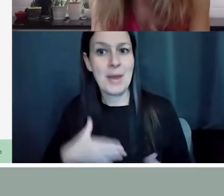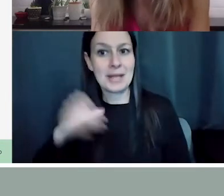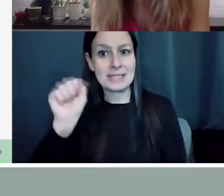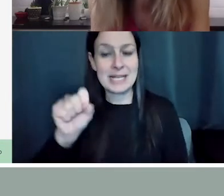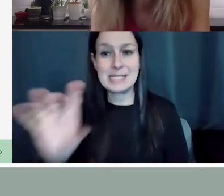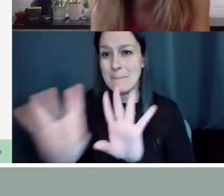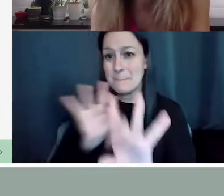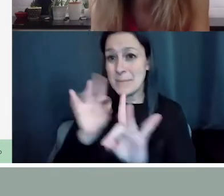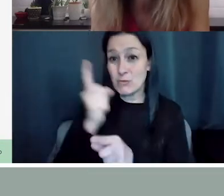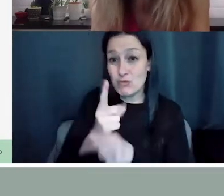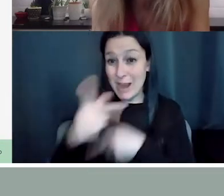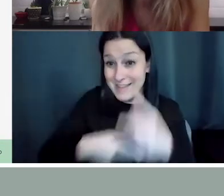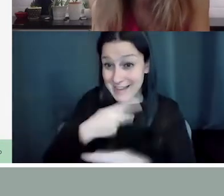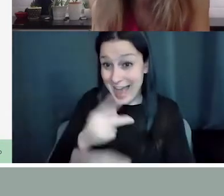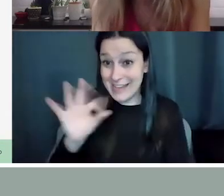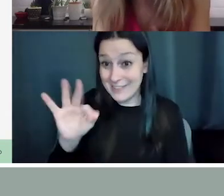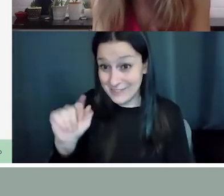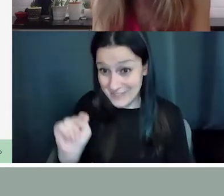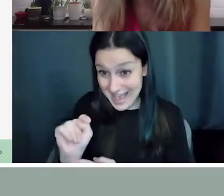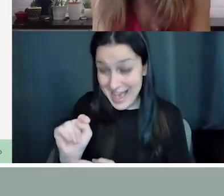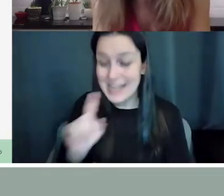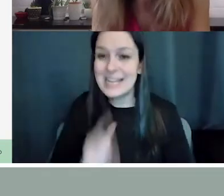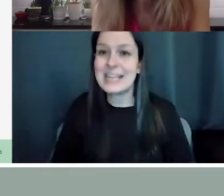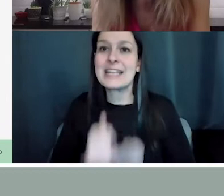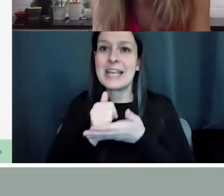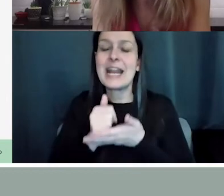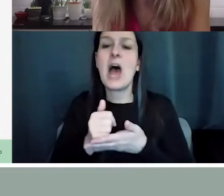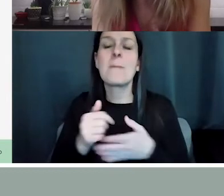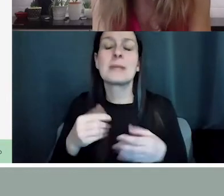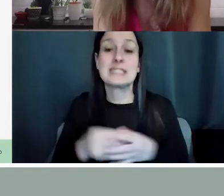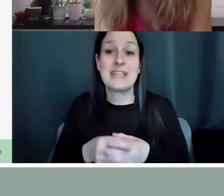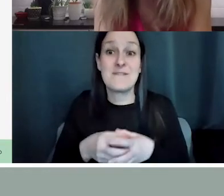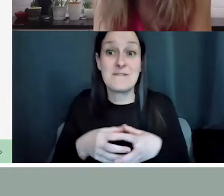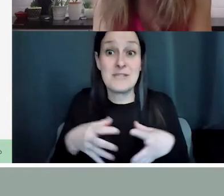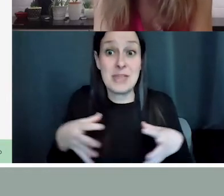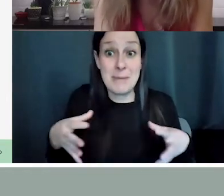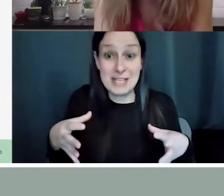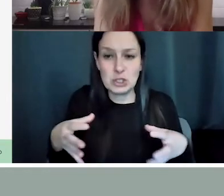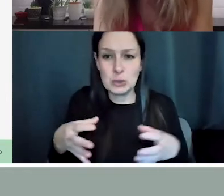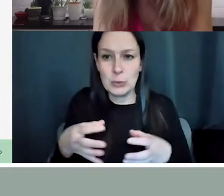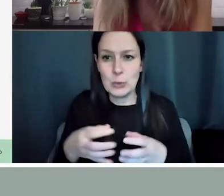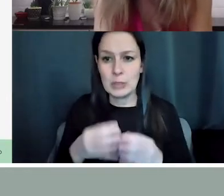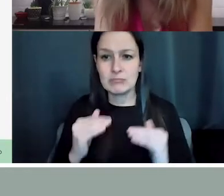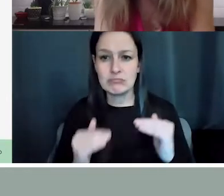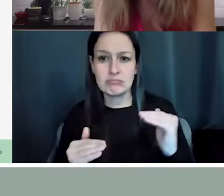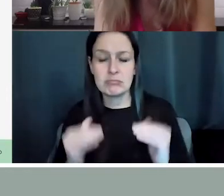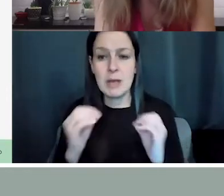the right type of fat can help you shift that inflammation balance to be